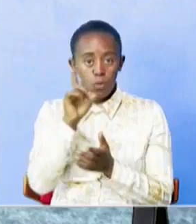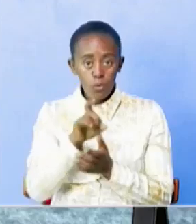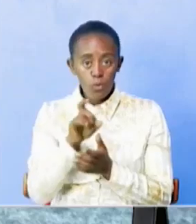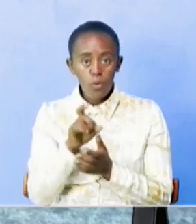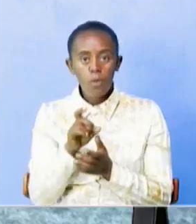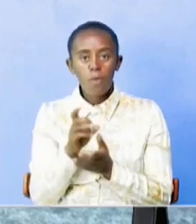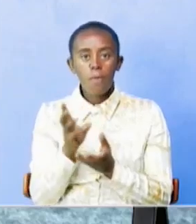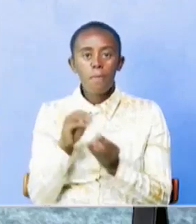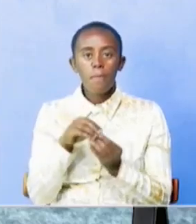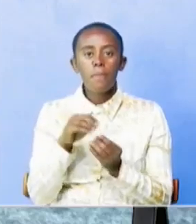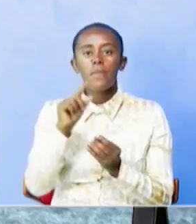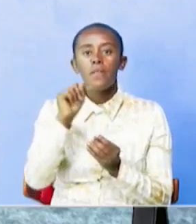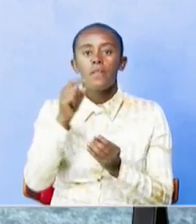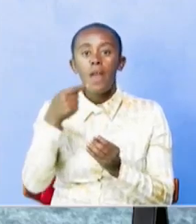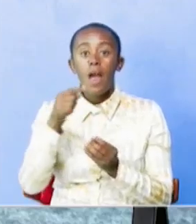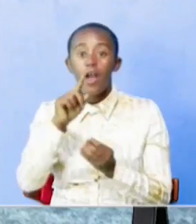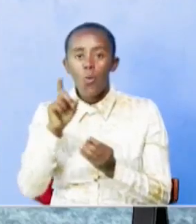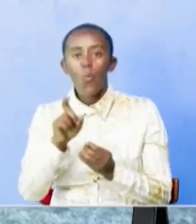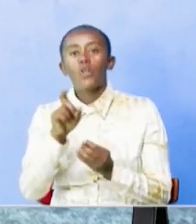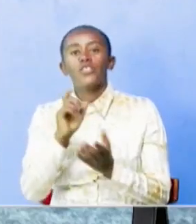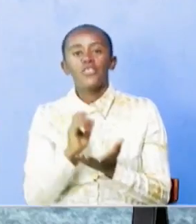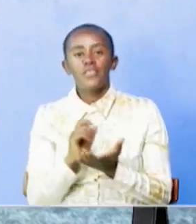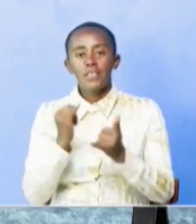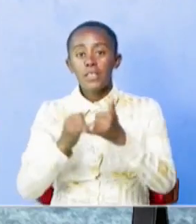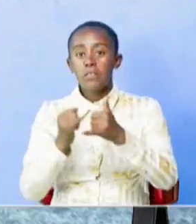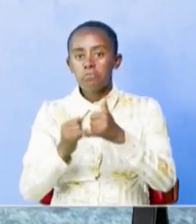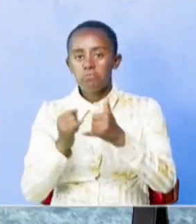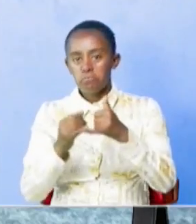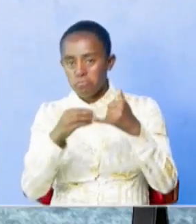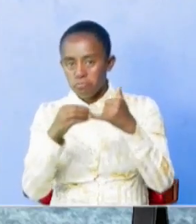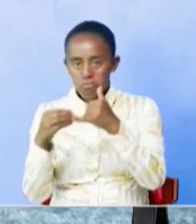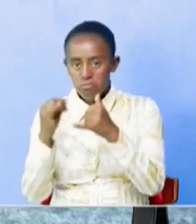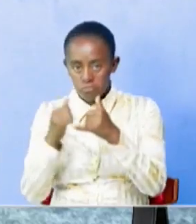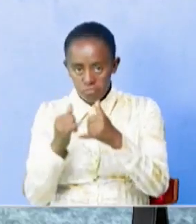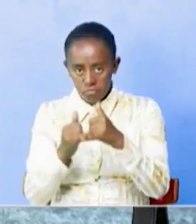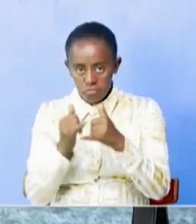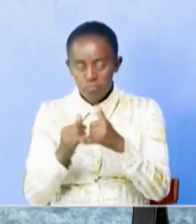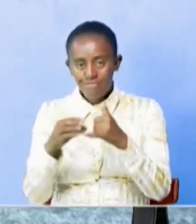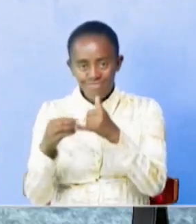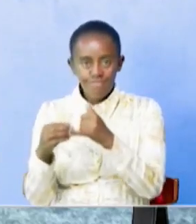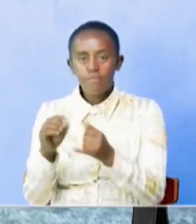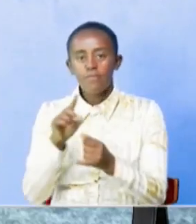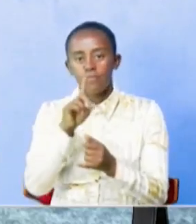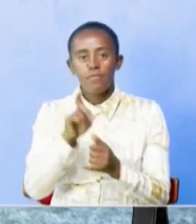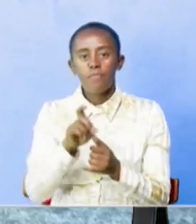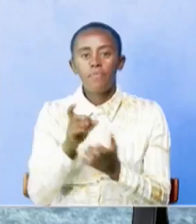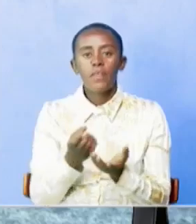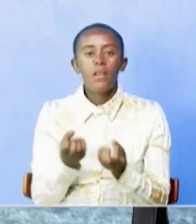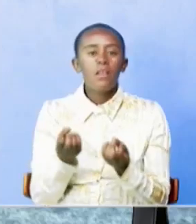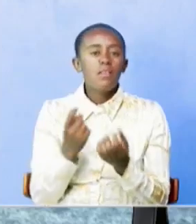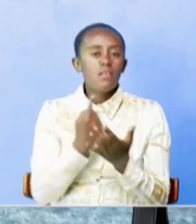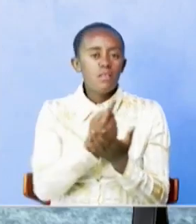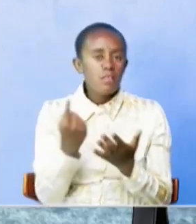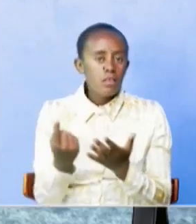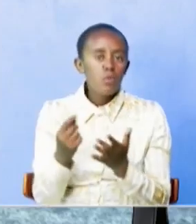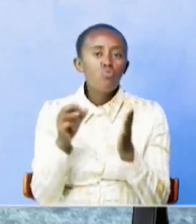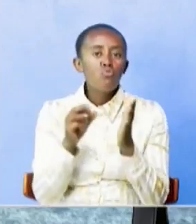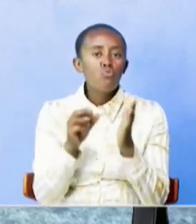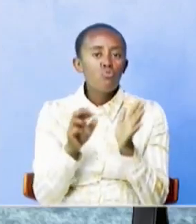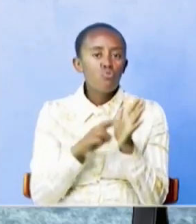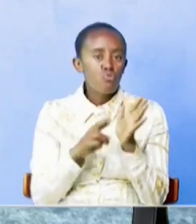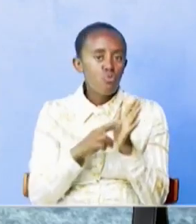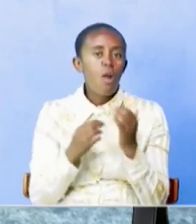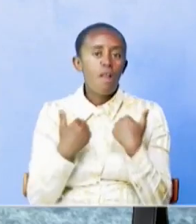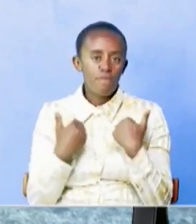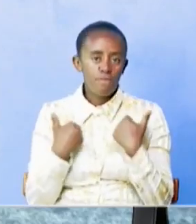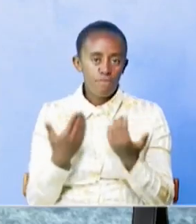adding tag question. Okay? Tag question at the end. So there are rules